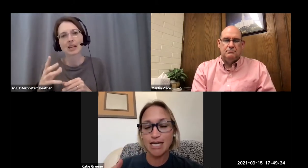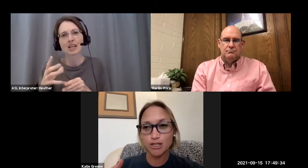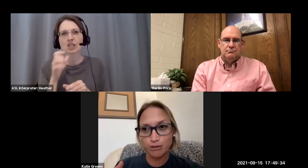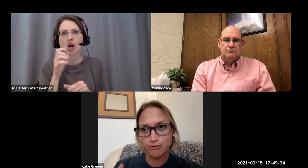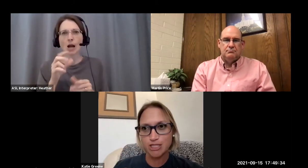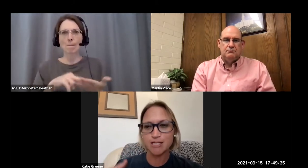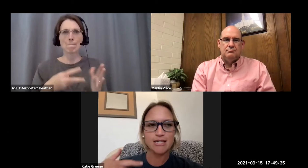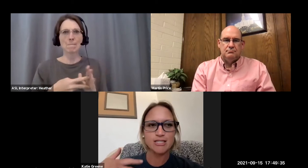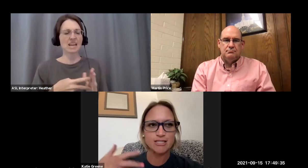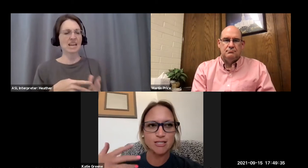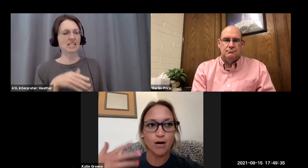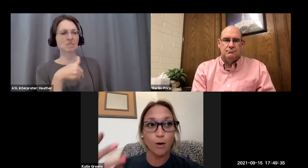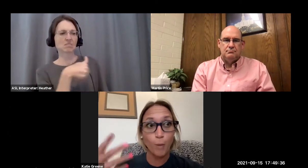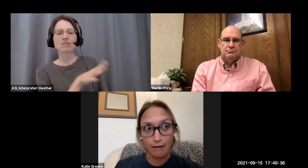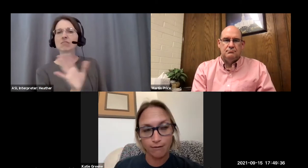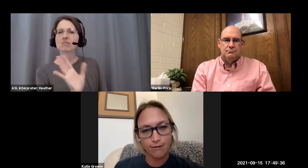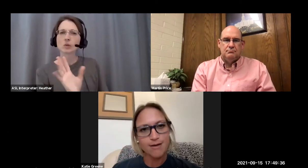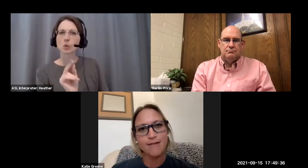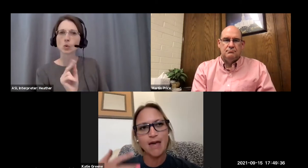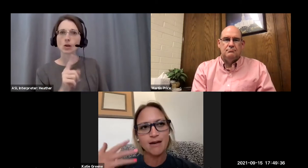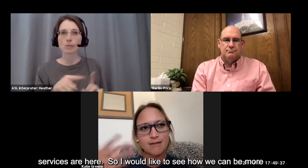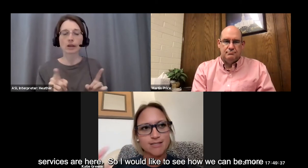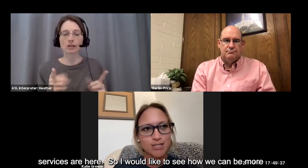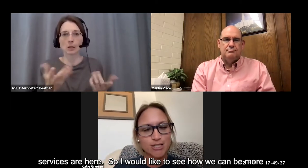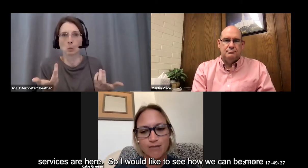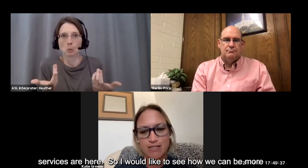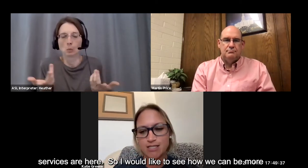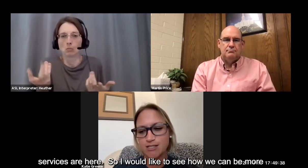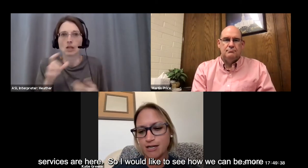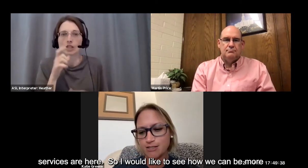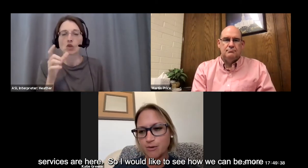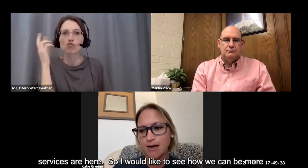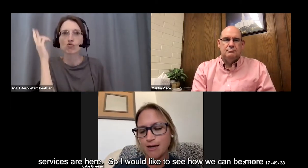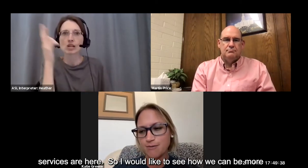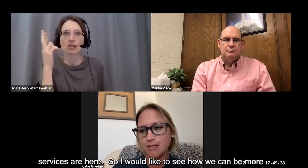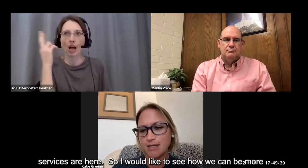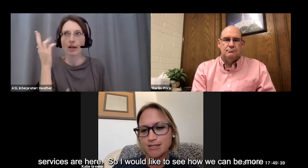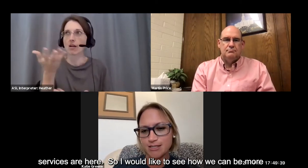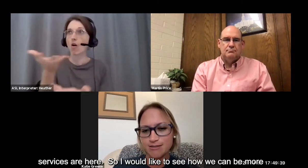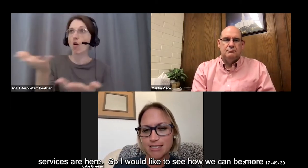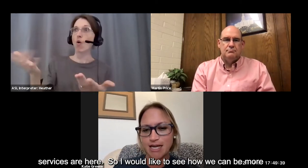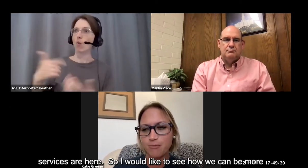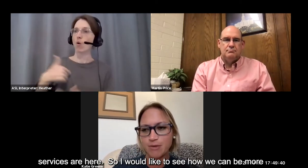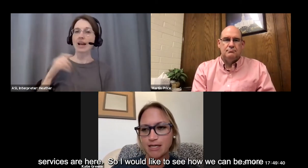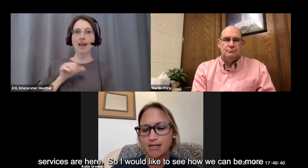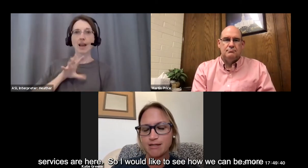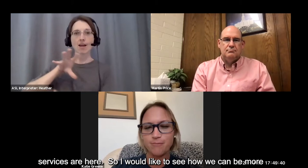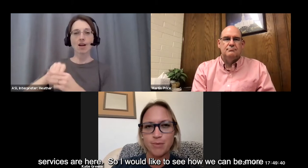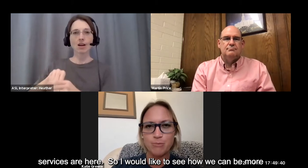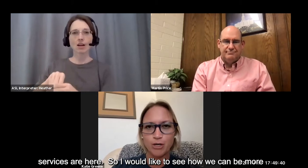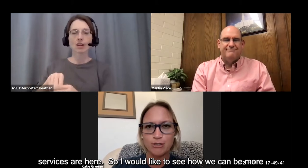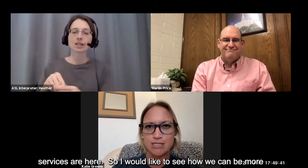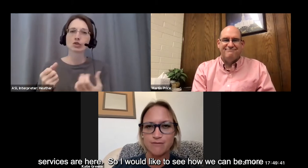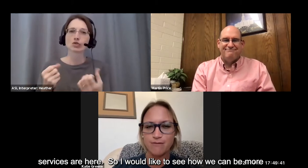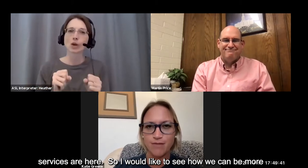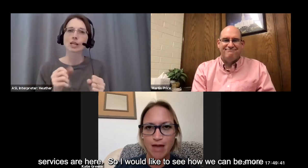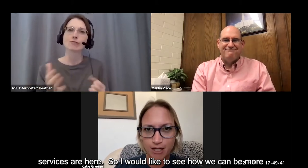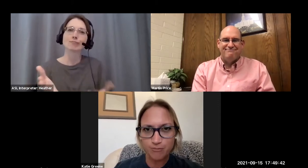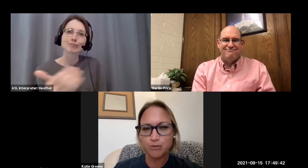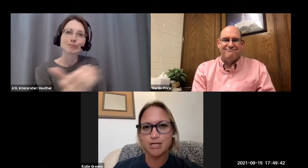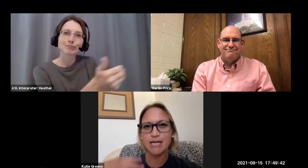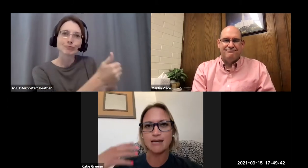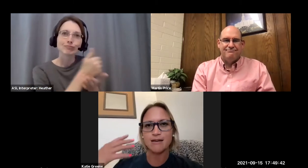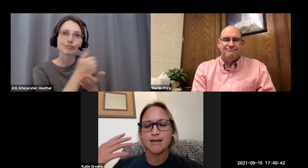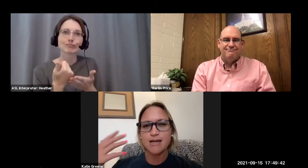intentional exclusion. They just aren't aware that the services are here. So I would like to see how we can be more inclusive of